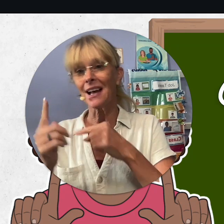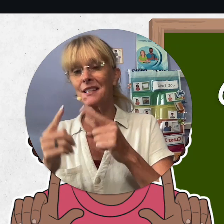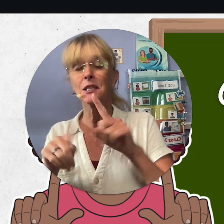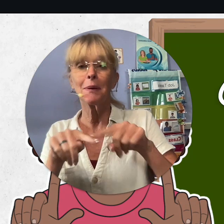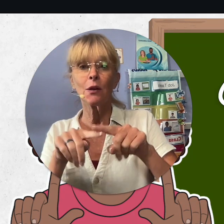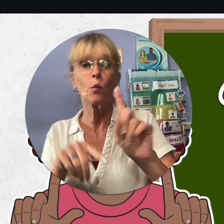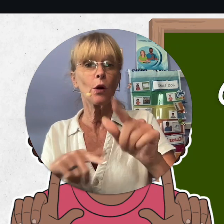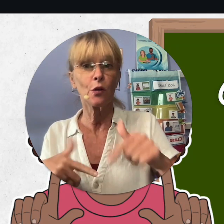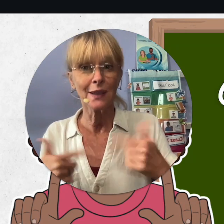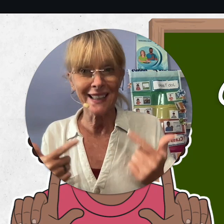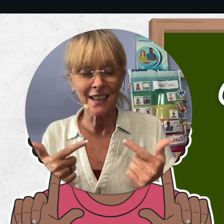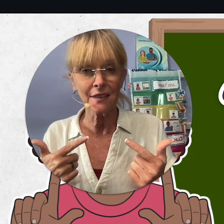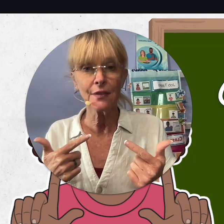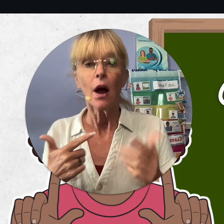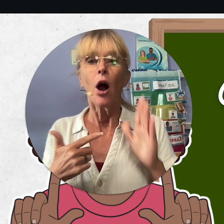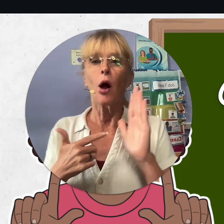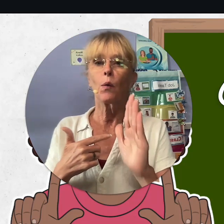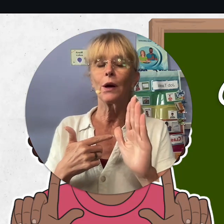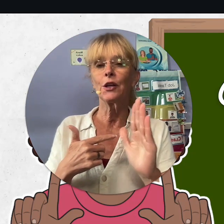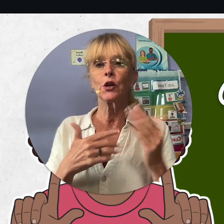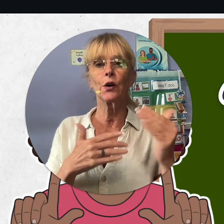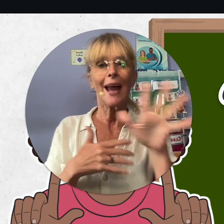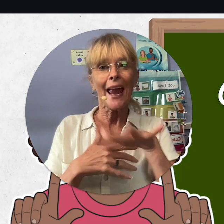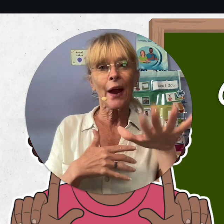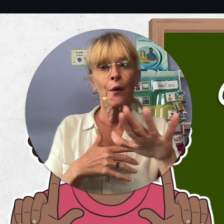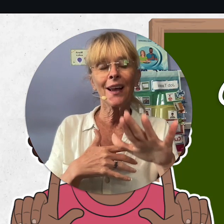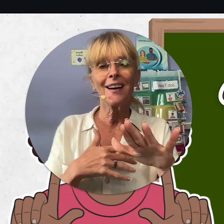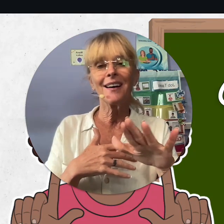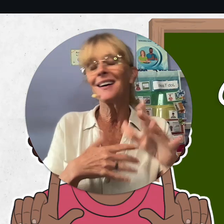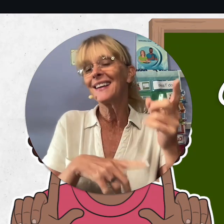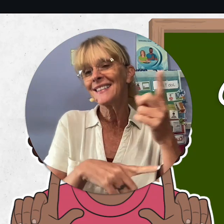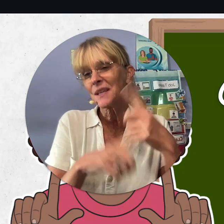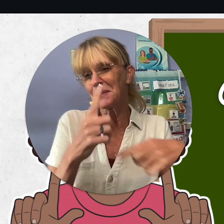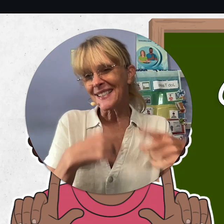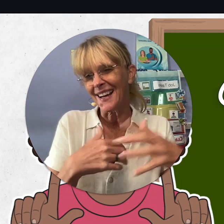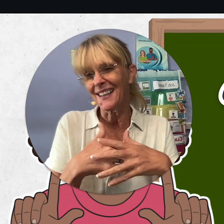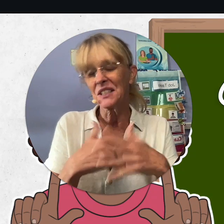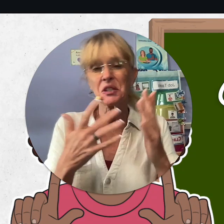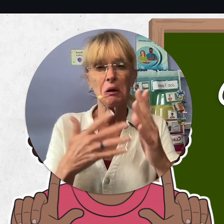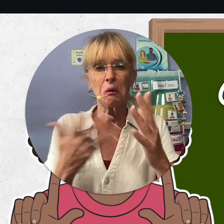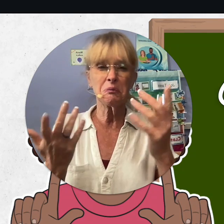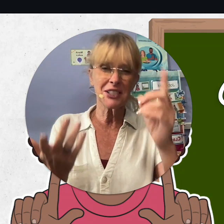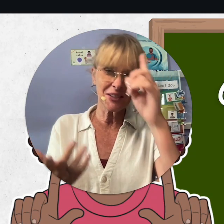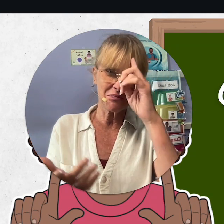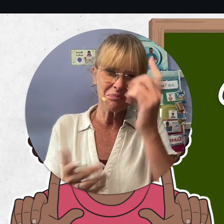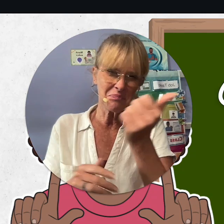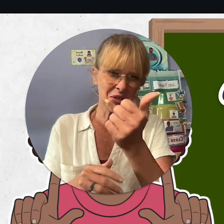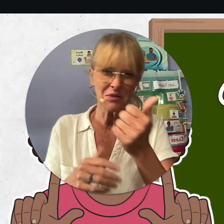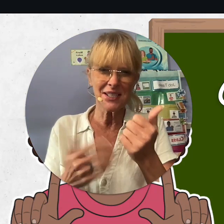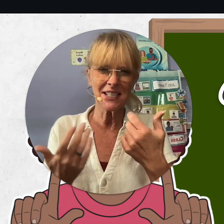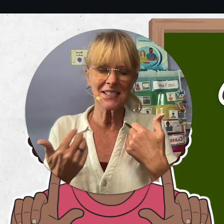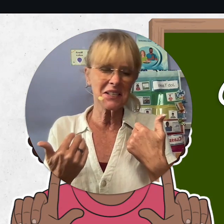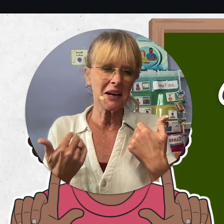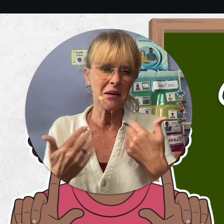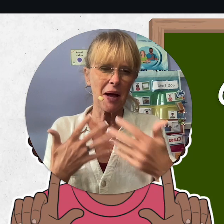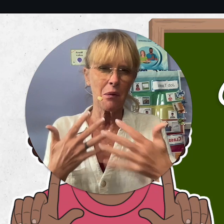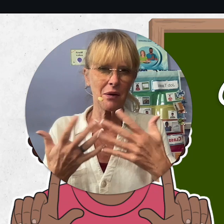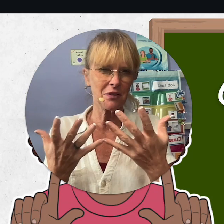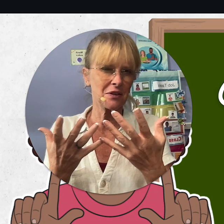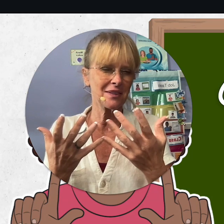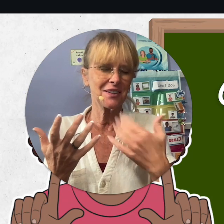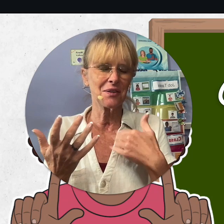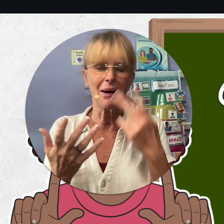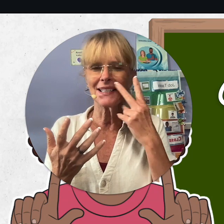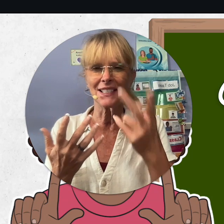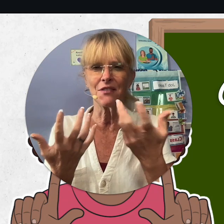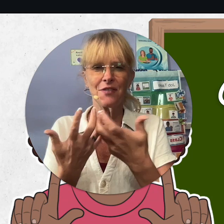some signs depending on where you live or what your area ends up signing. So just use these